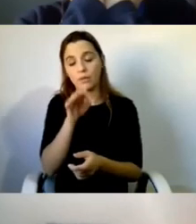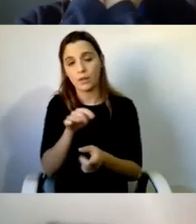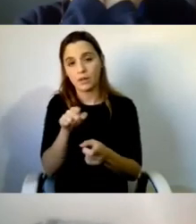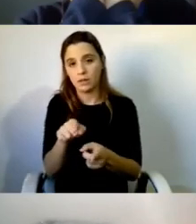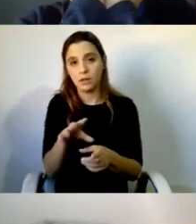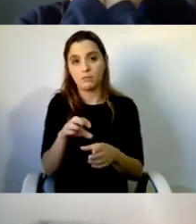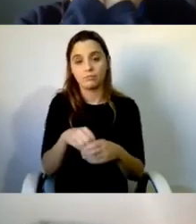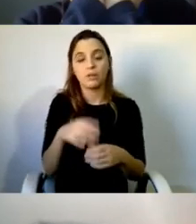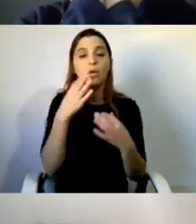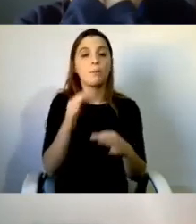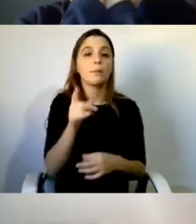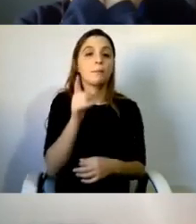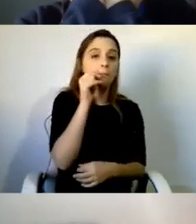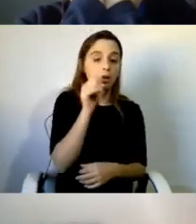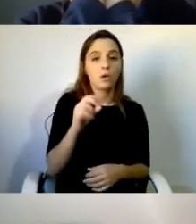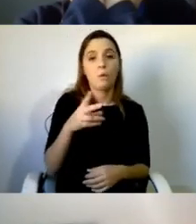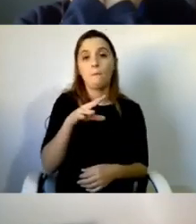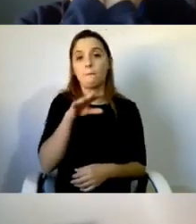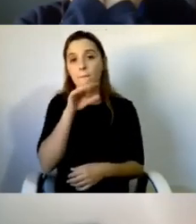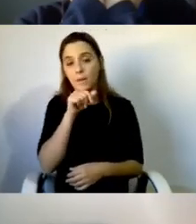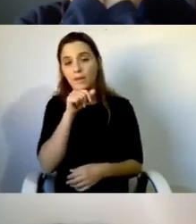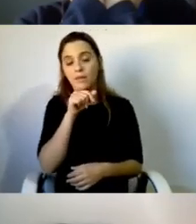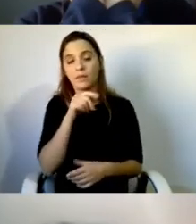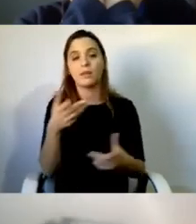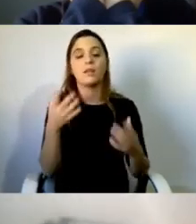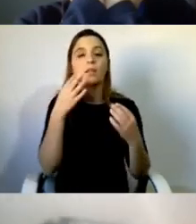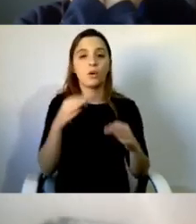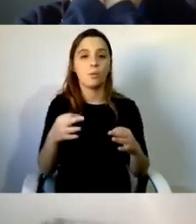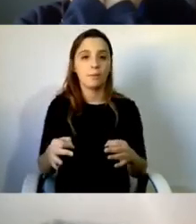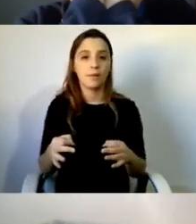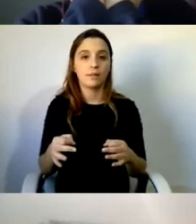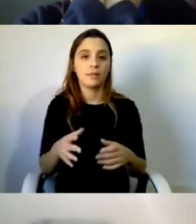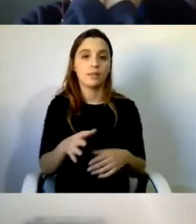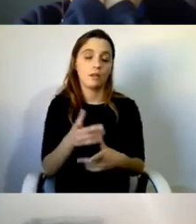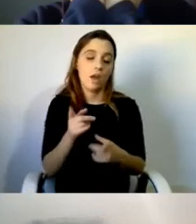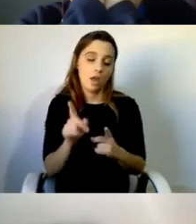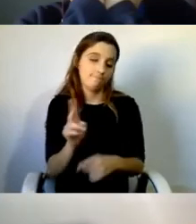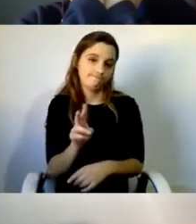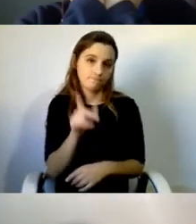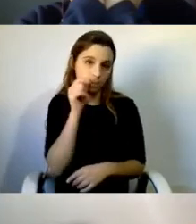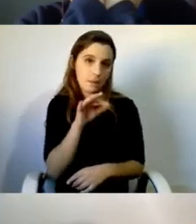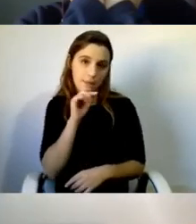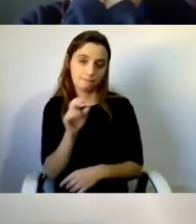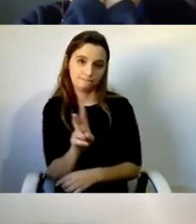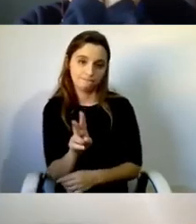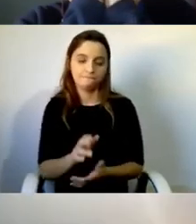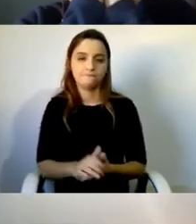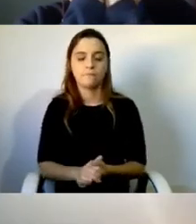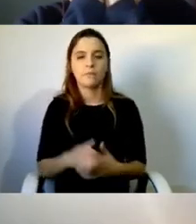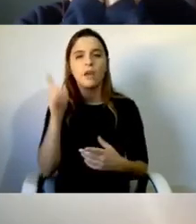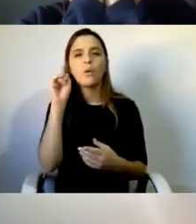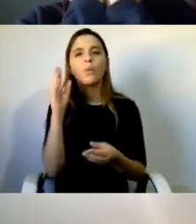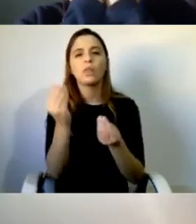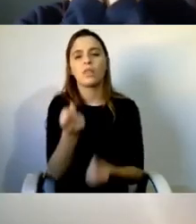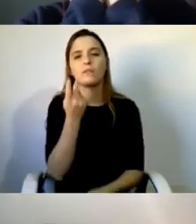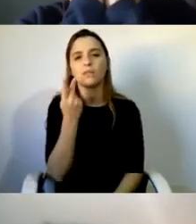Policy. And these are usually mother or father. The quality of life that disabled